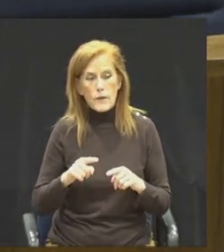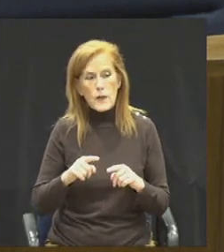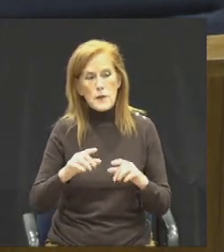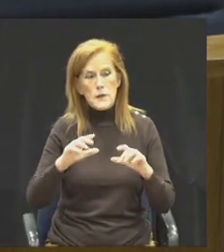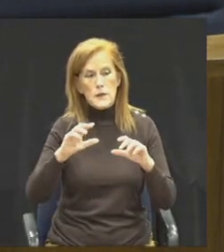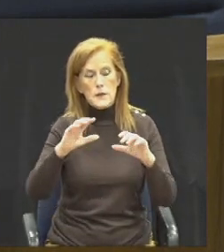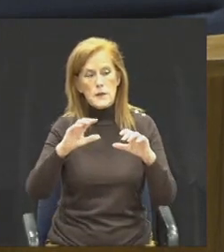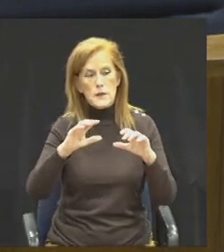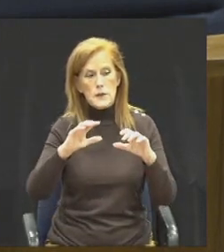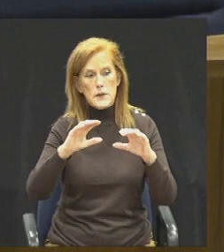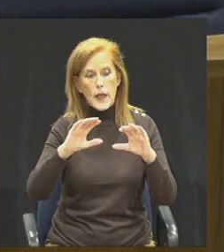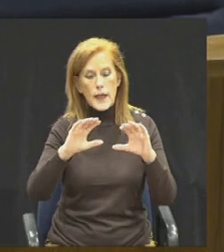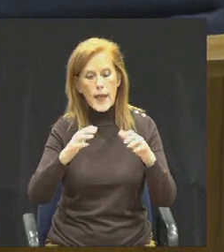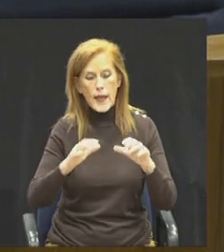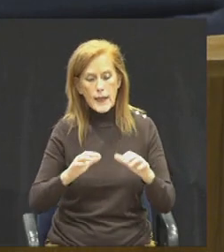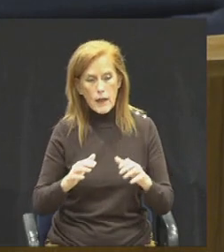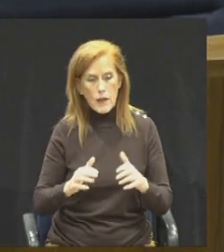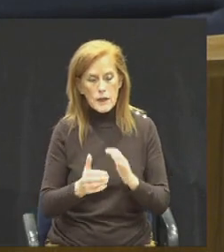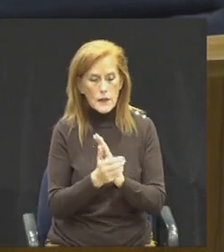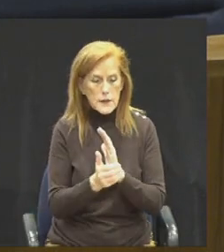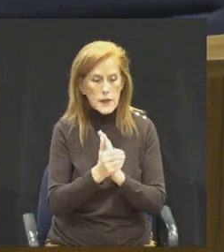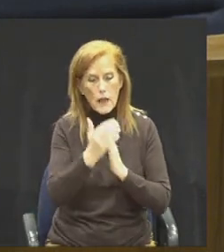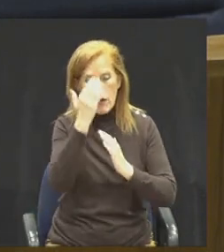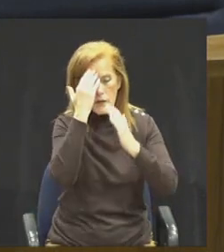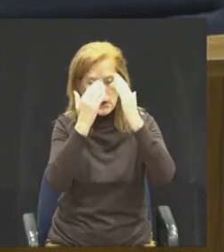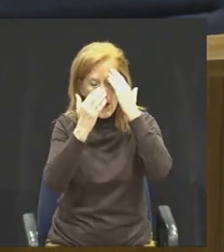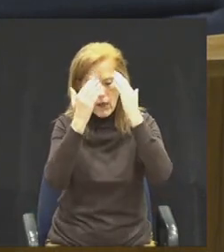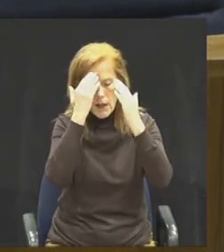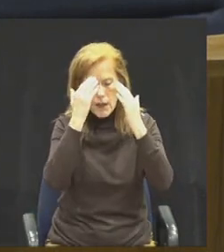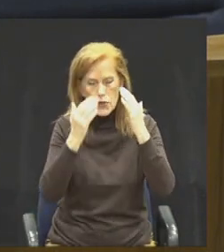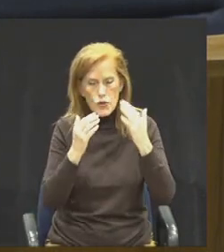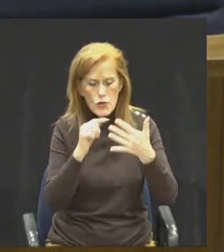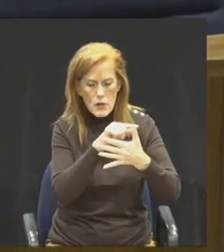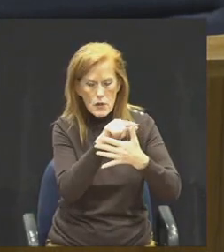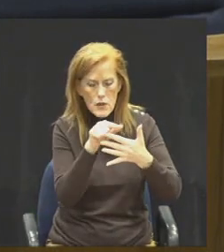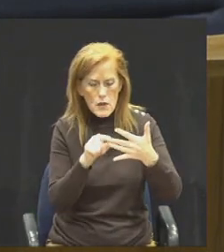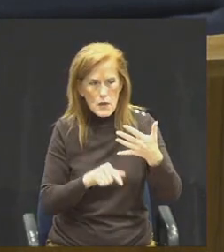of expertise or, you know,